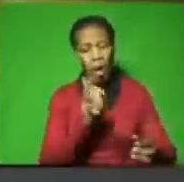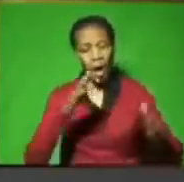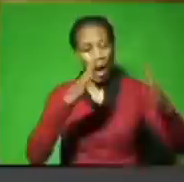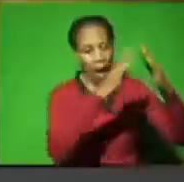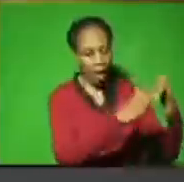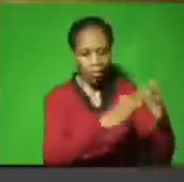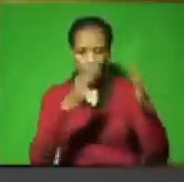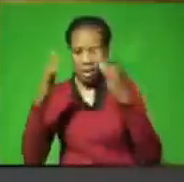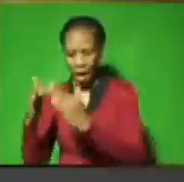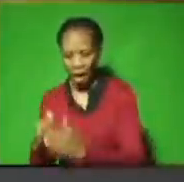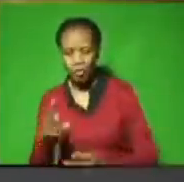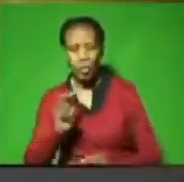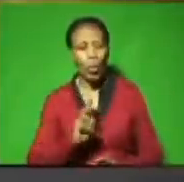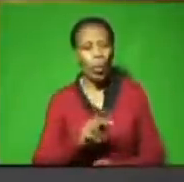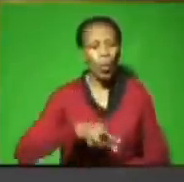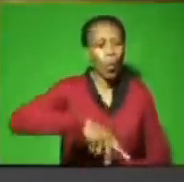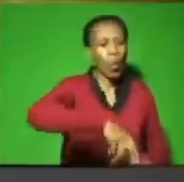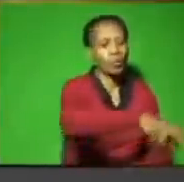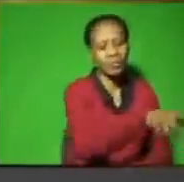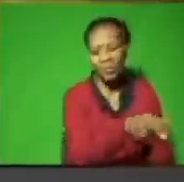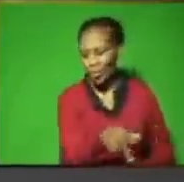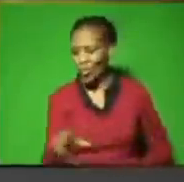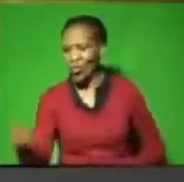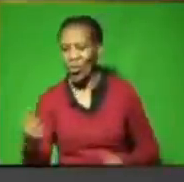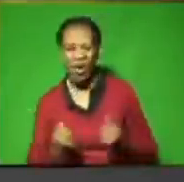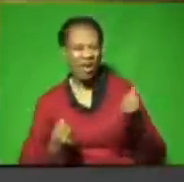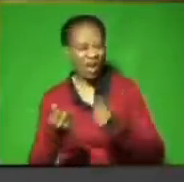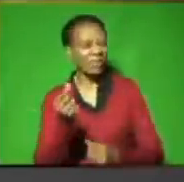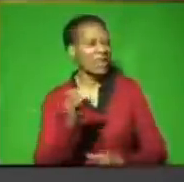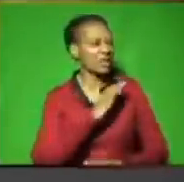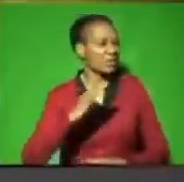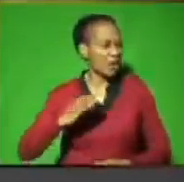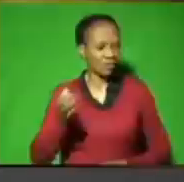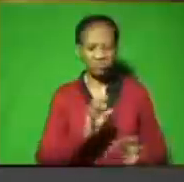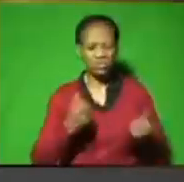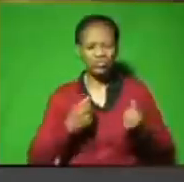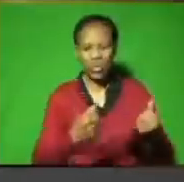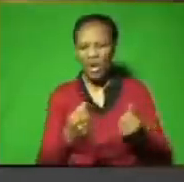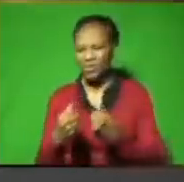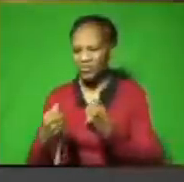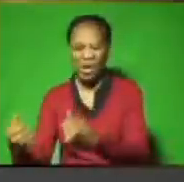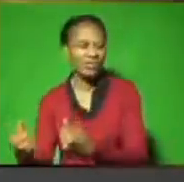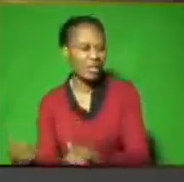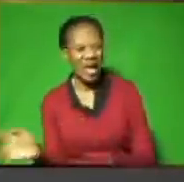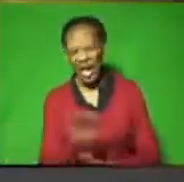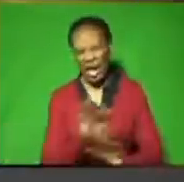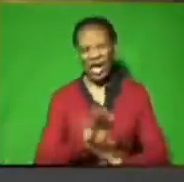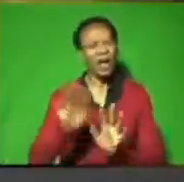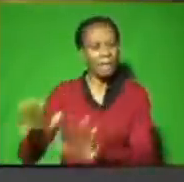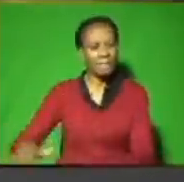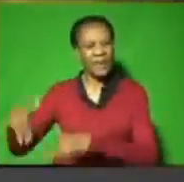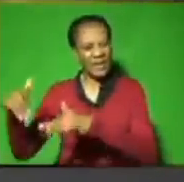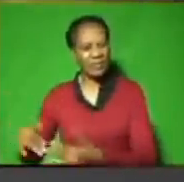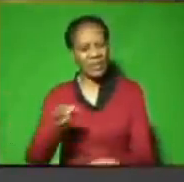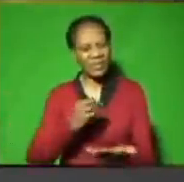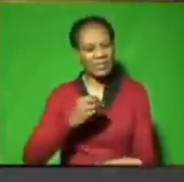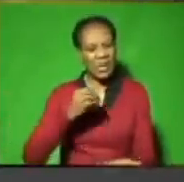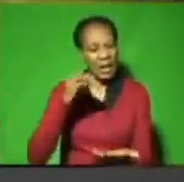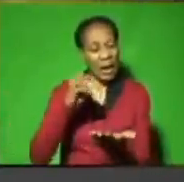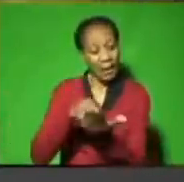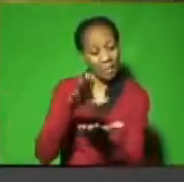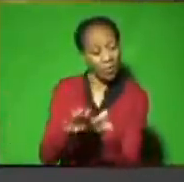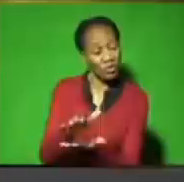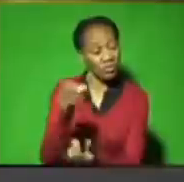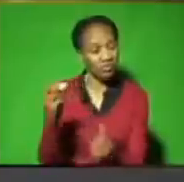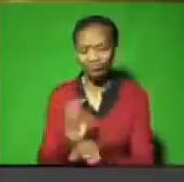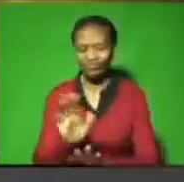house reaka mautu. We don't need cabinet we don't need parliament to make an appointment. When